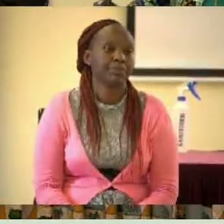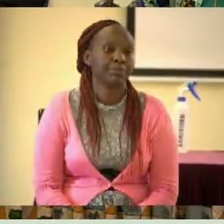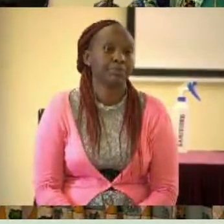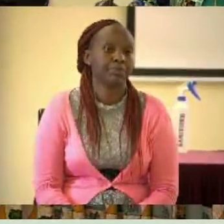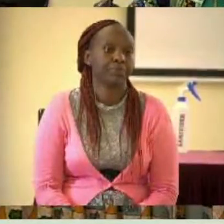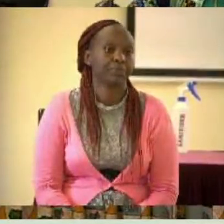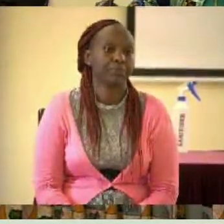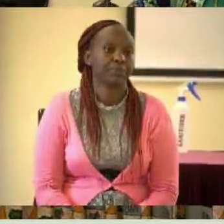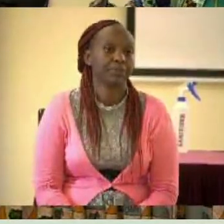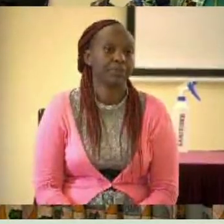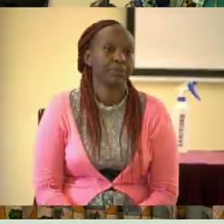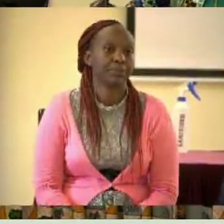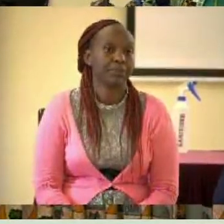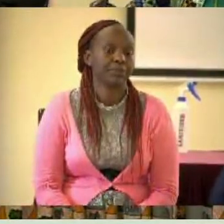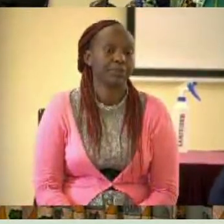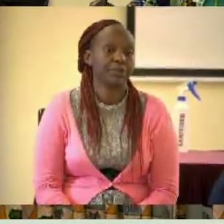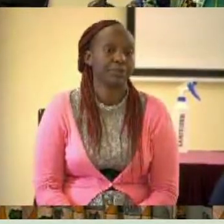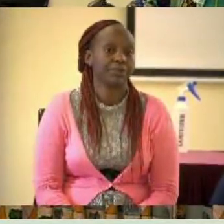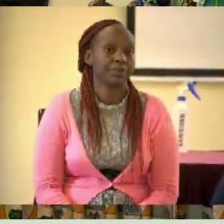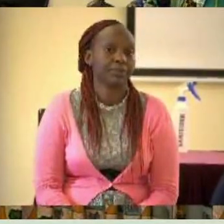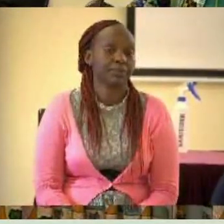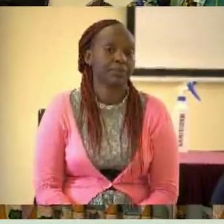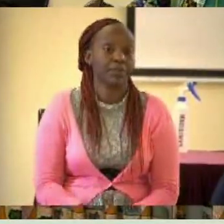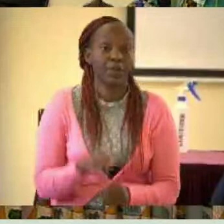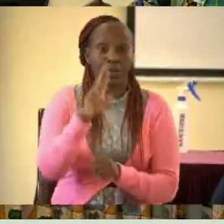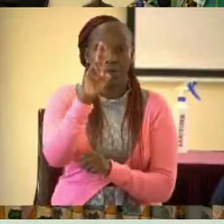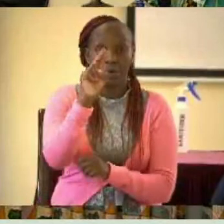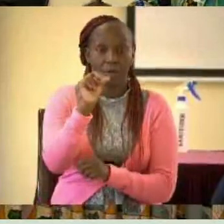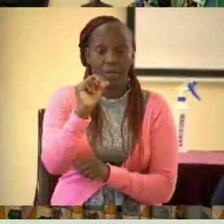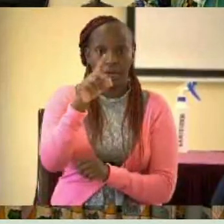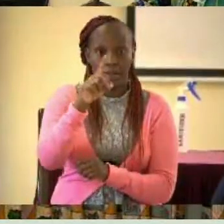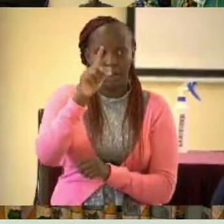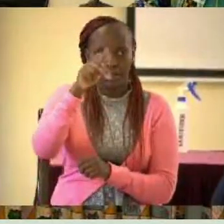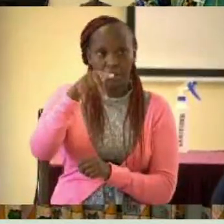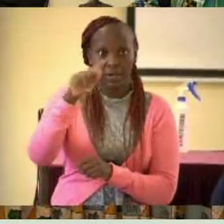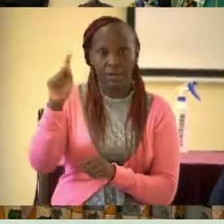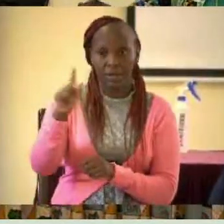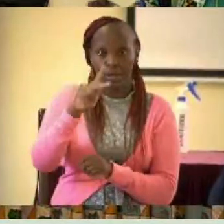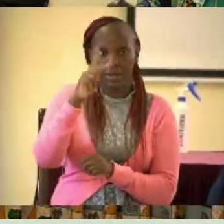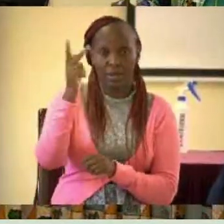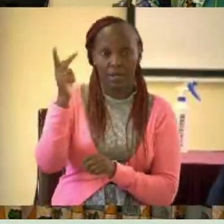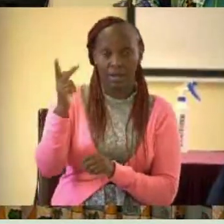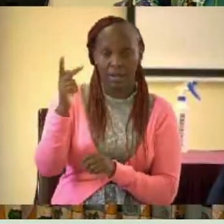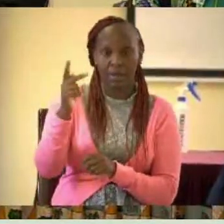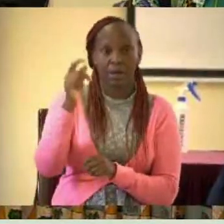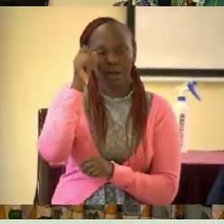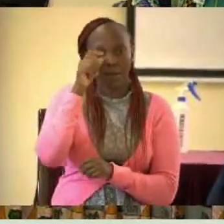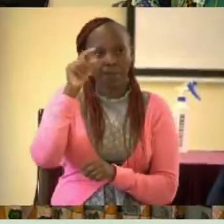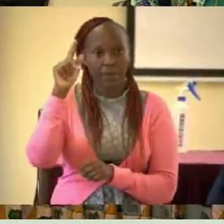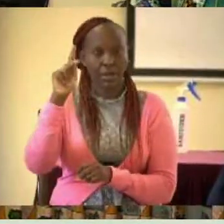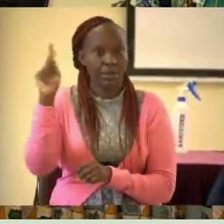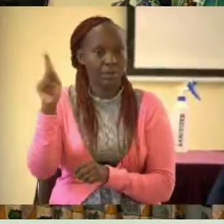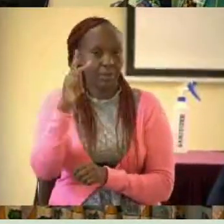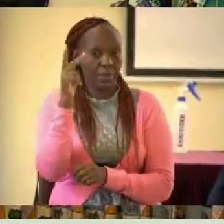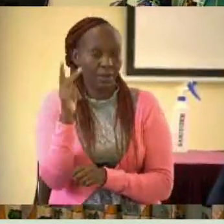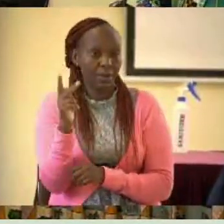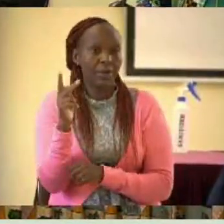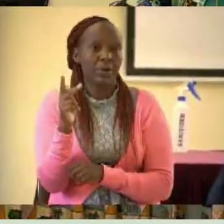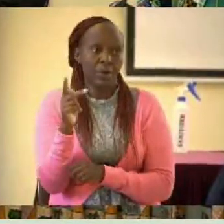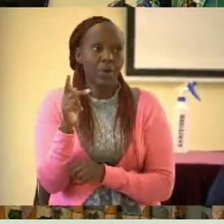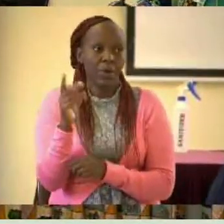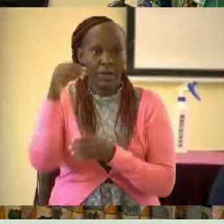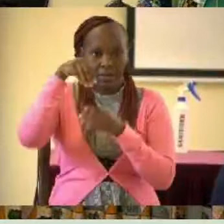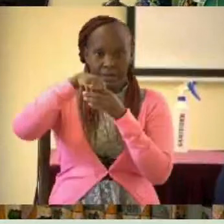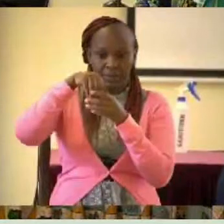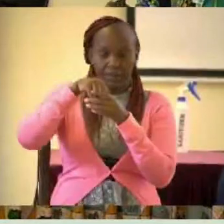So within UNDP Kenya, Amkeni wa Kenya is domiciled